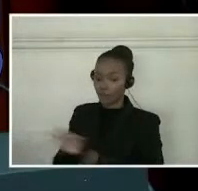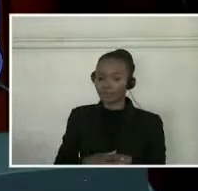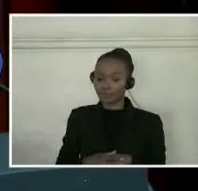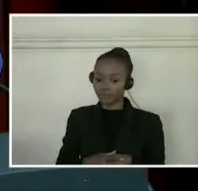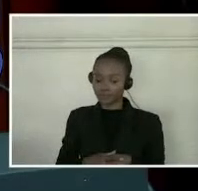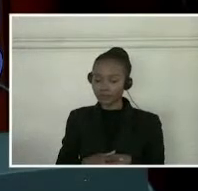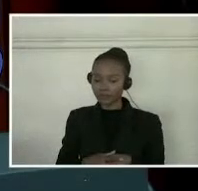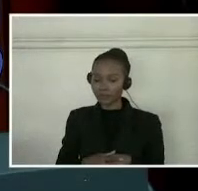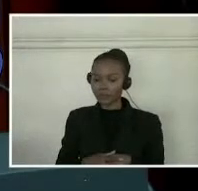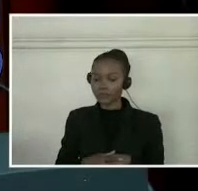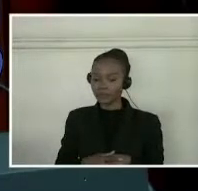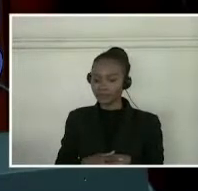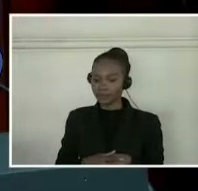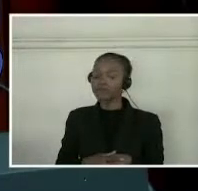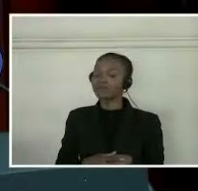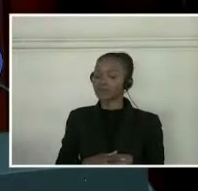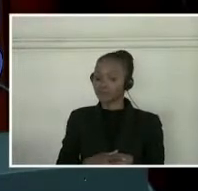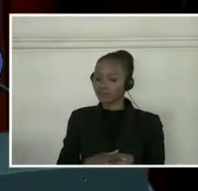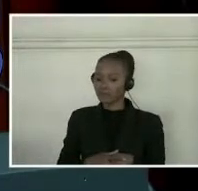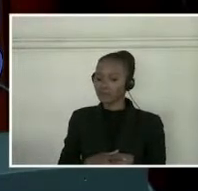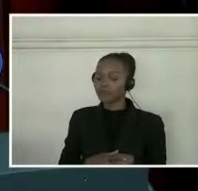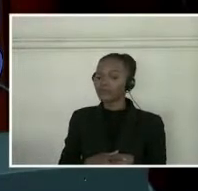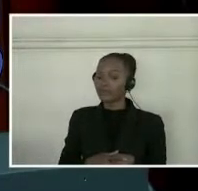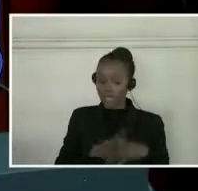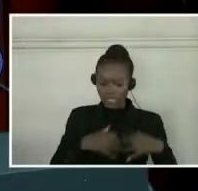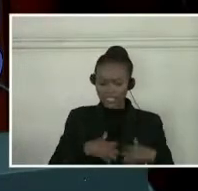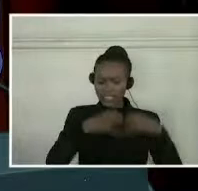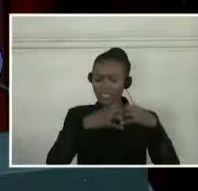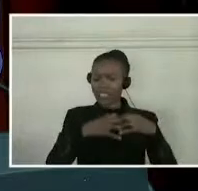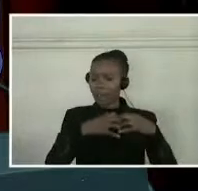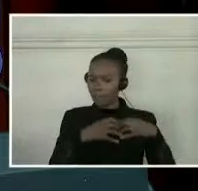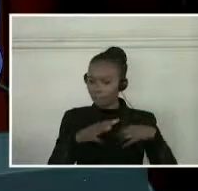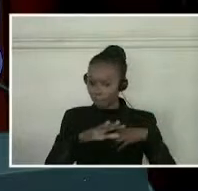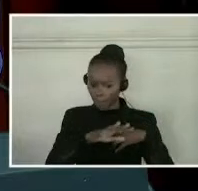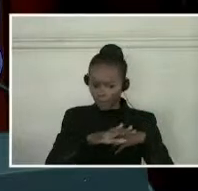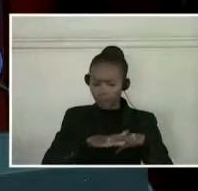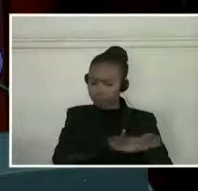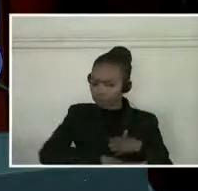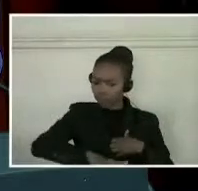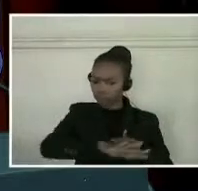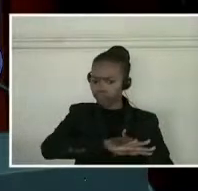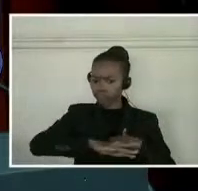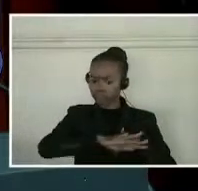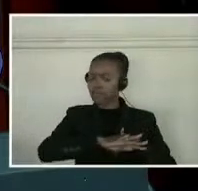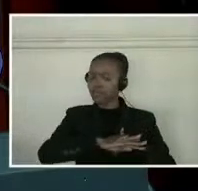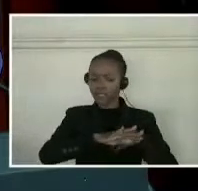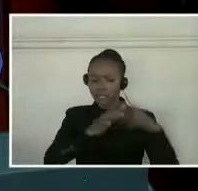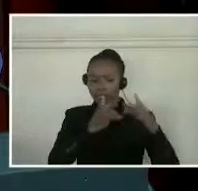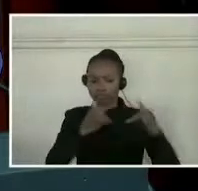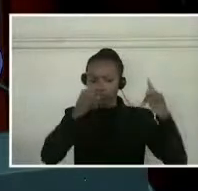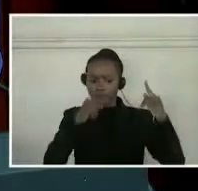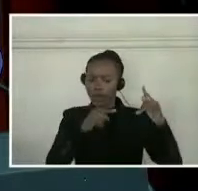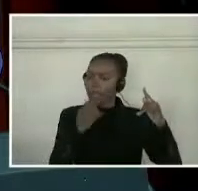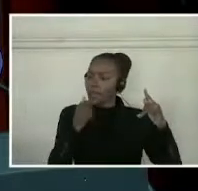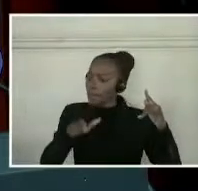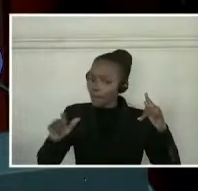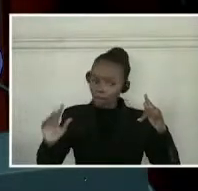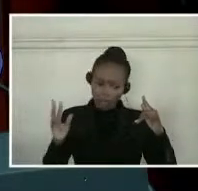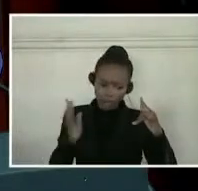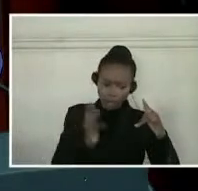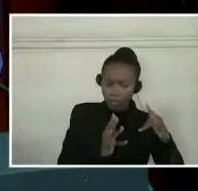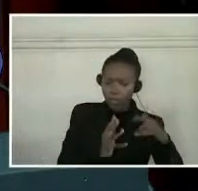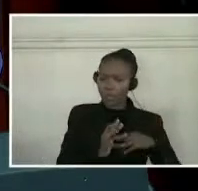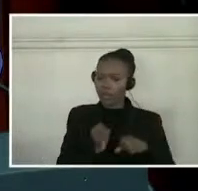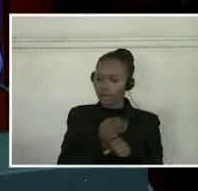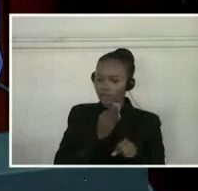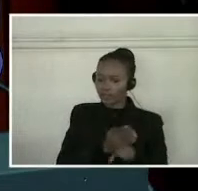people the the opportunity to embrace the global showpiece infrastructure support capacity building